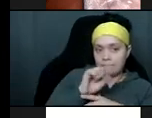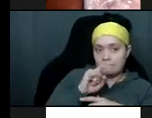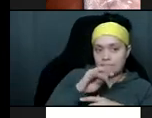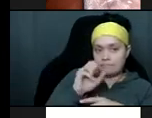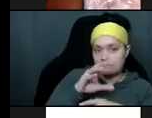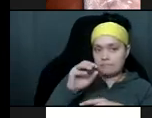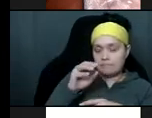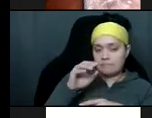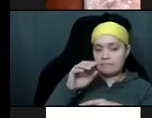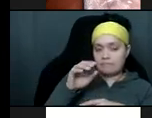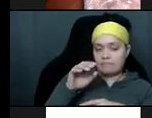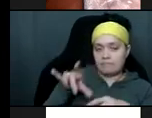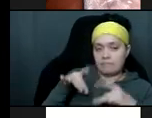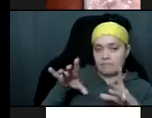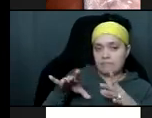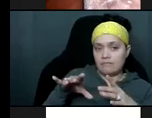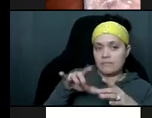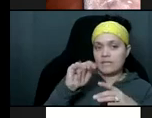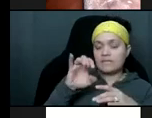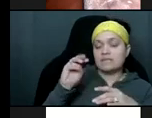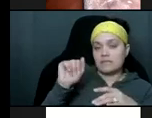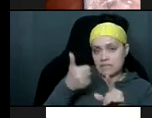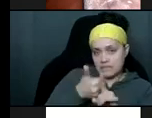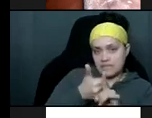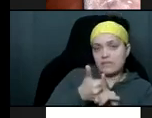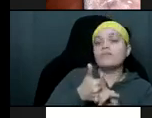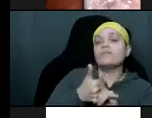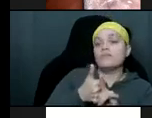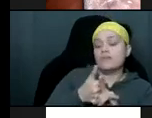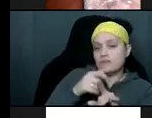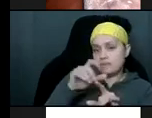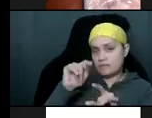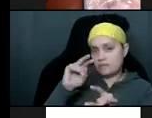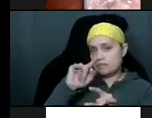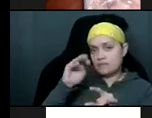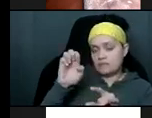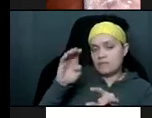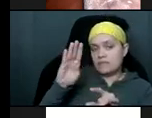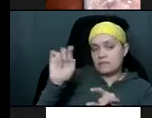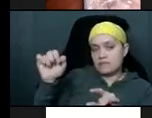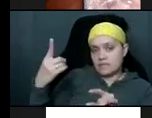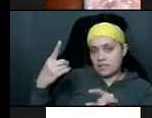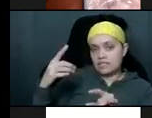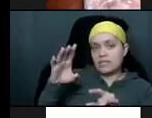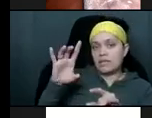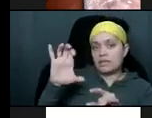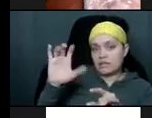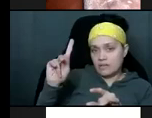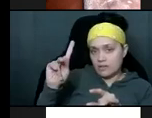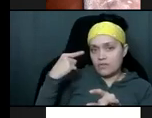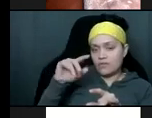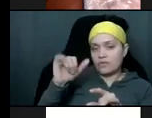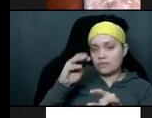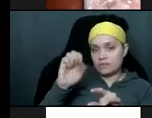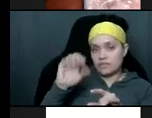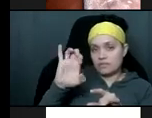and mainland Australia. Tasmania itself was named for Abel Tasman, the Dutch explorer, and the Cook Strait named for James